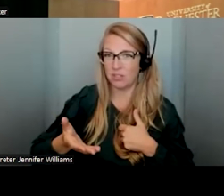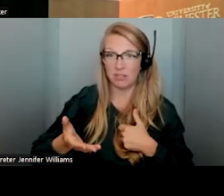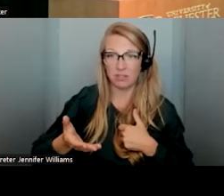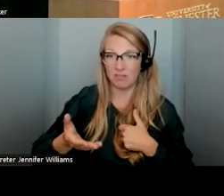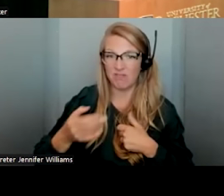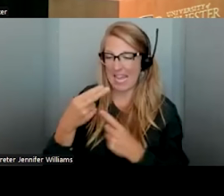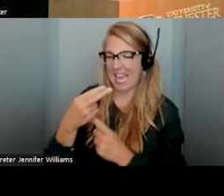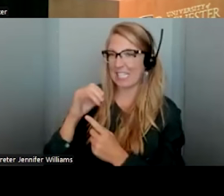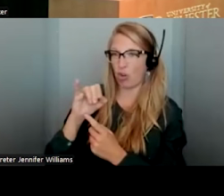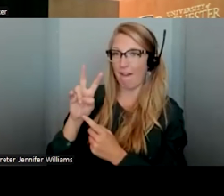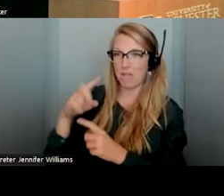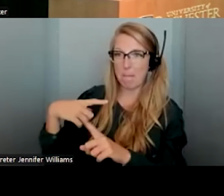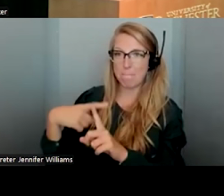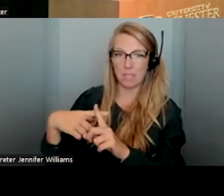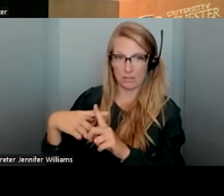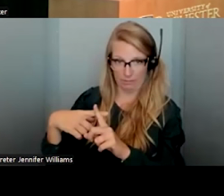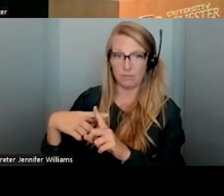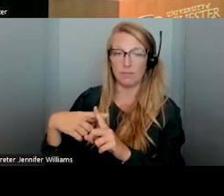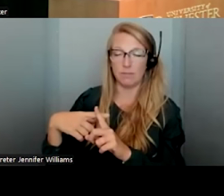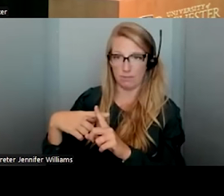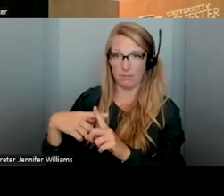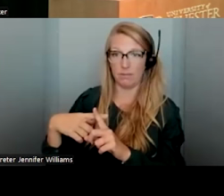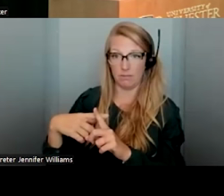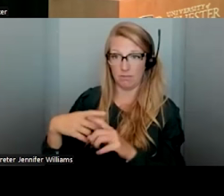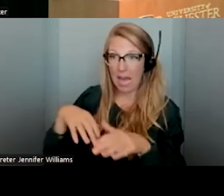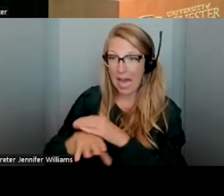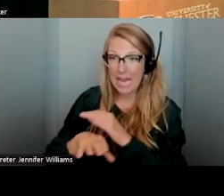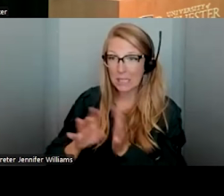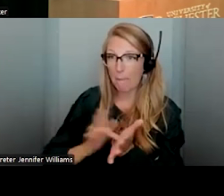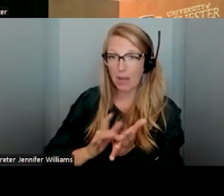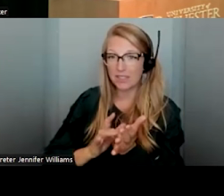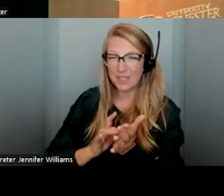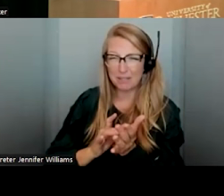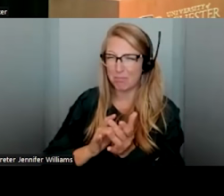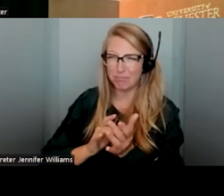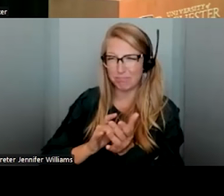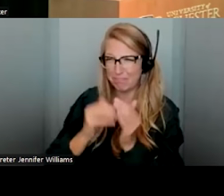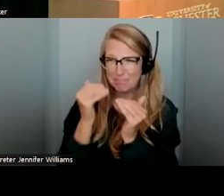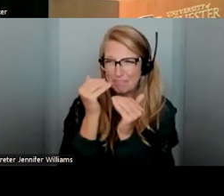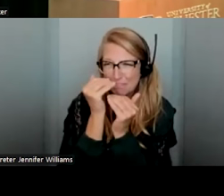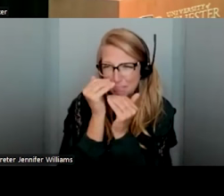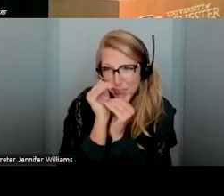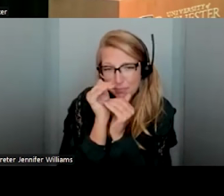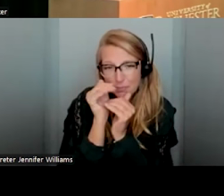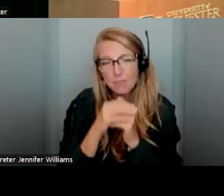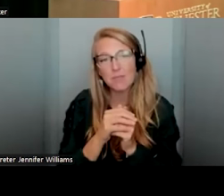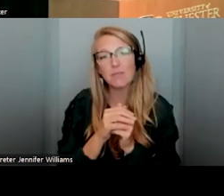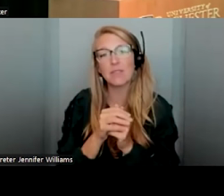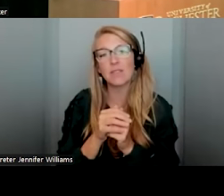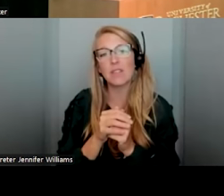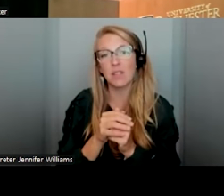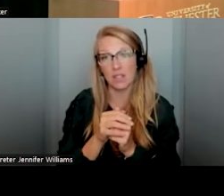HIV positive. And access to HIV meds are very limited. And